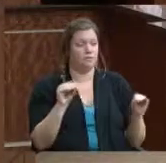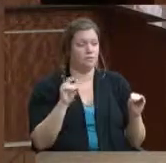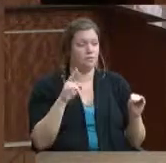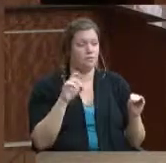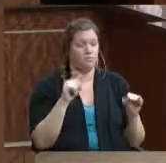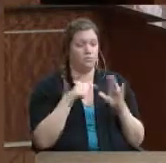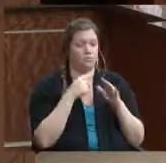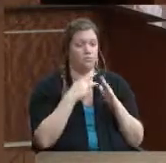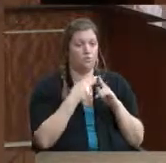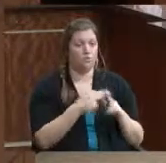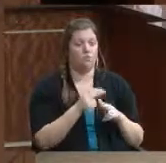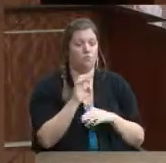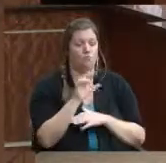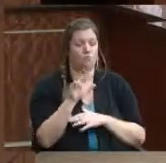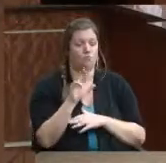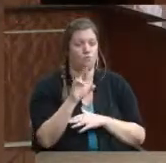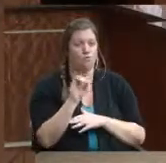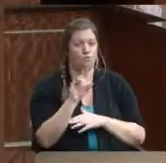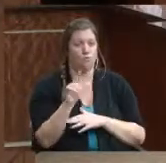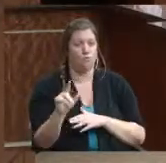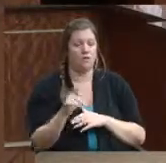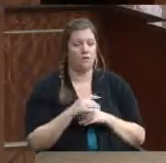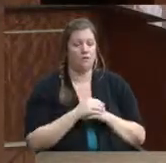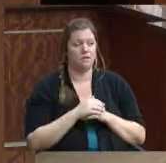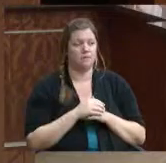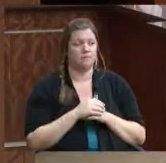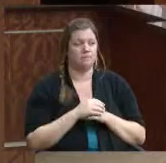please call the roll.